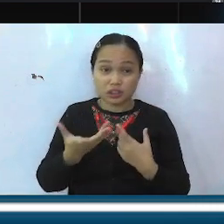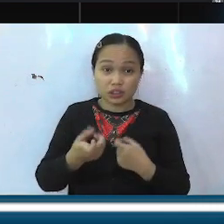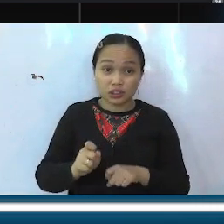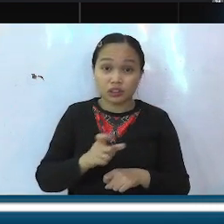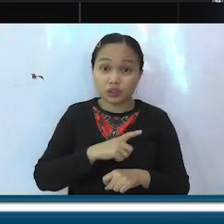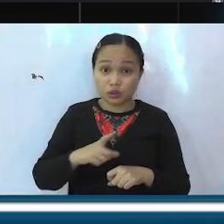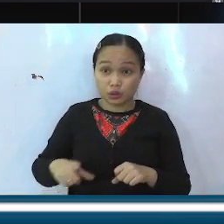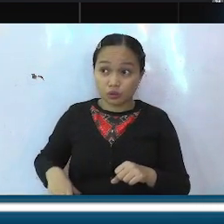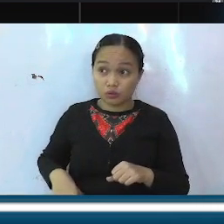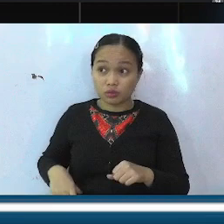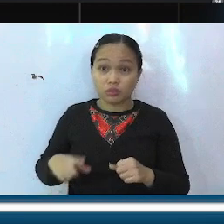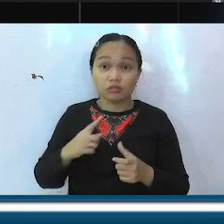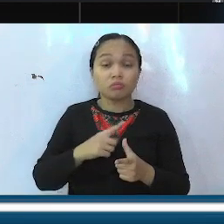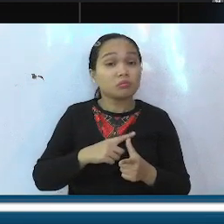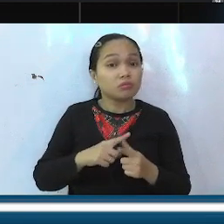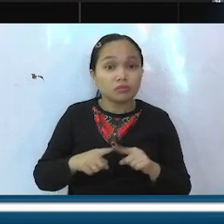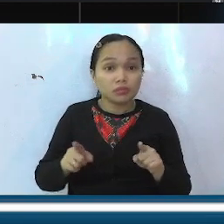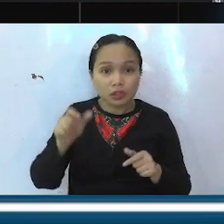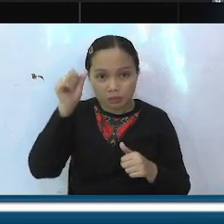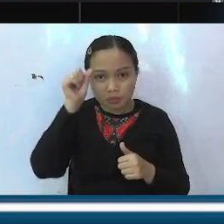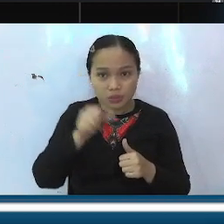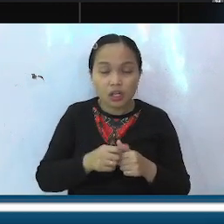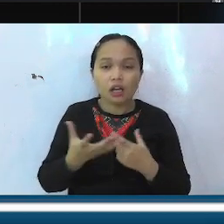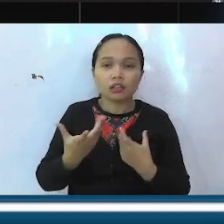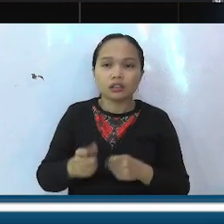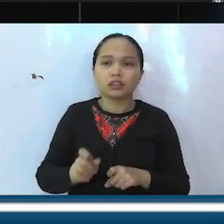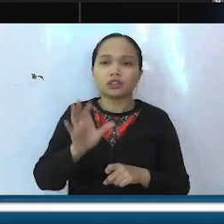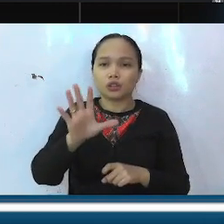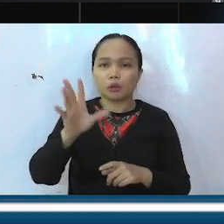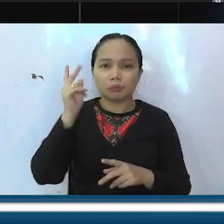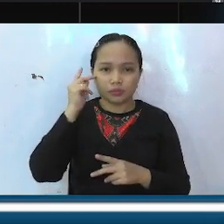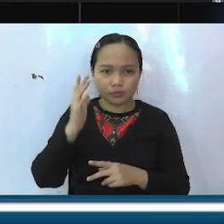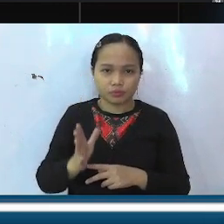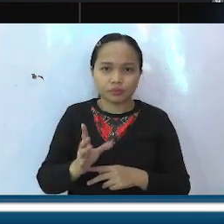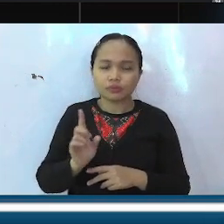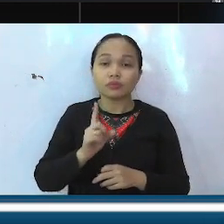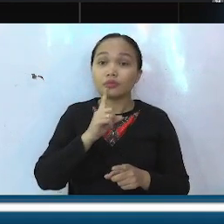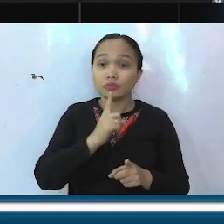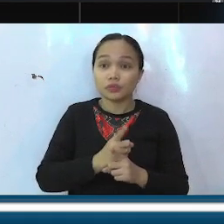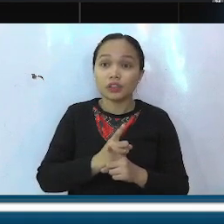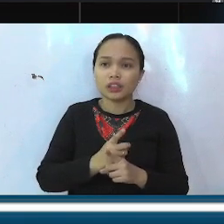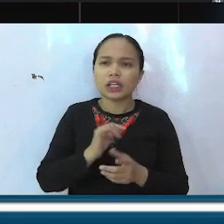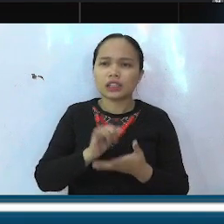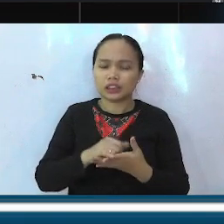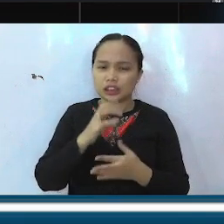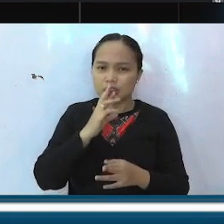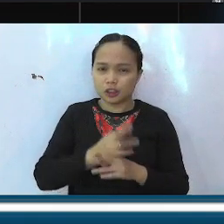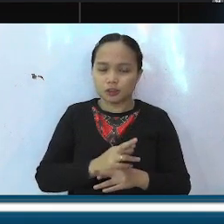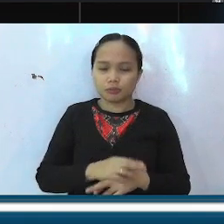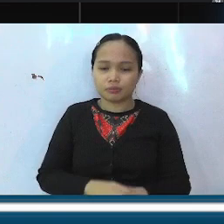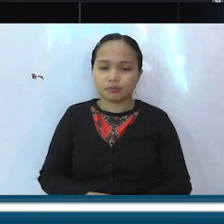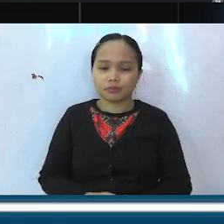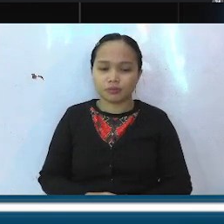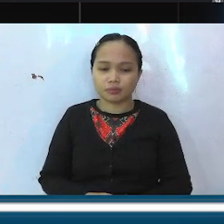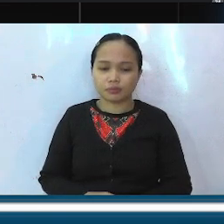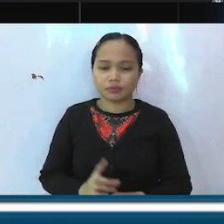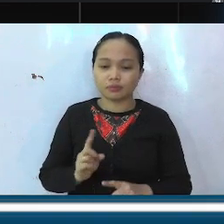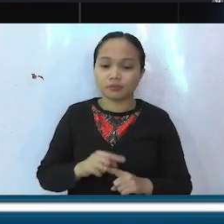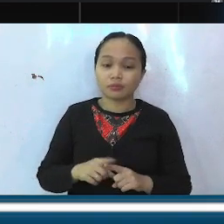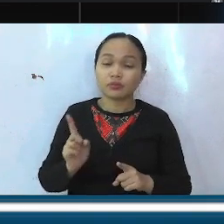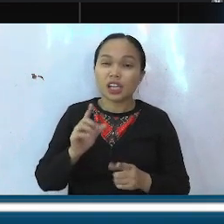though, you'll never trust your pastor. Yeah. Amen. What do you think? Yes, sir. You know, that's right. You're right about that. Because, again,